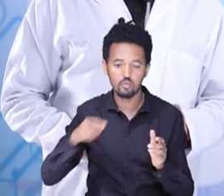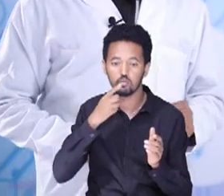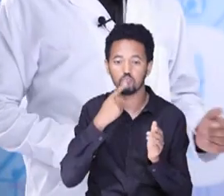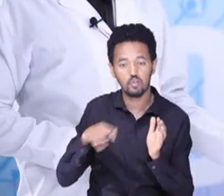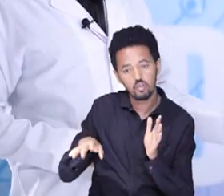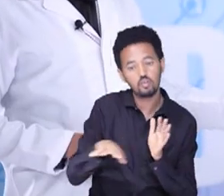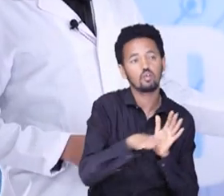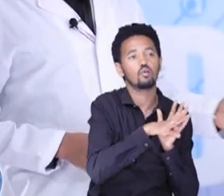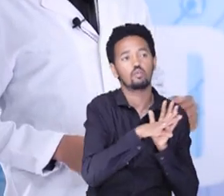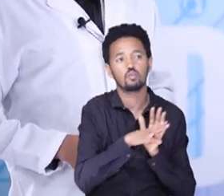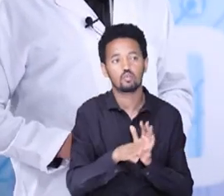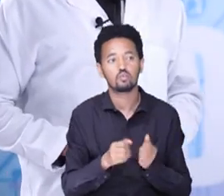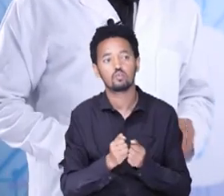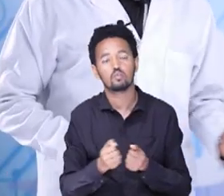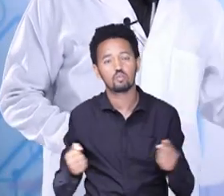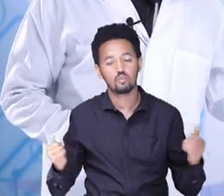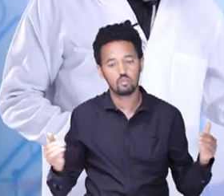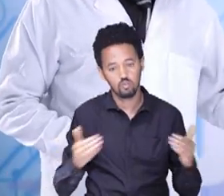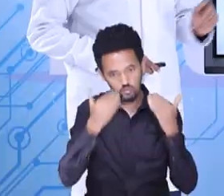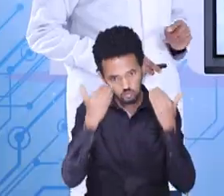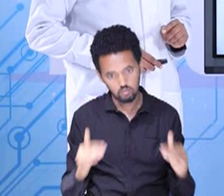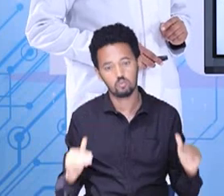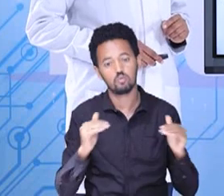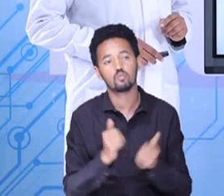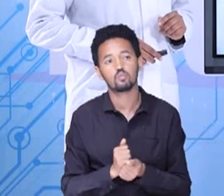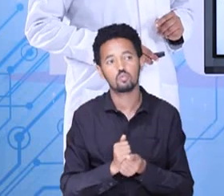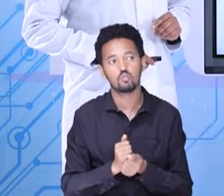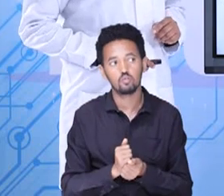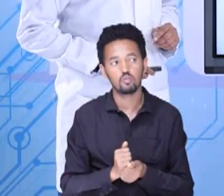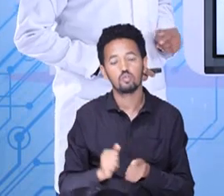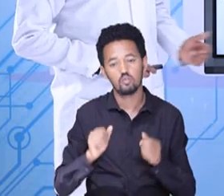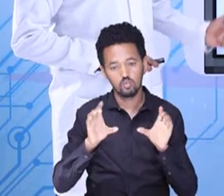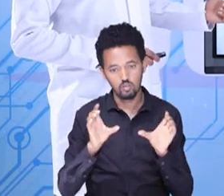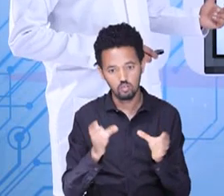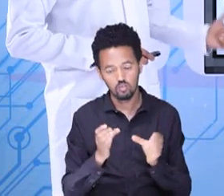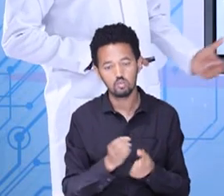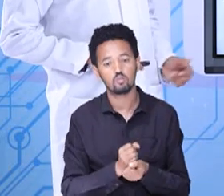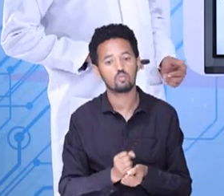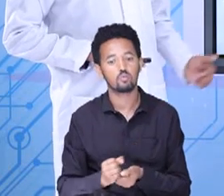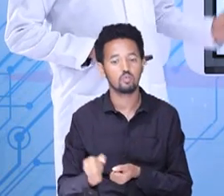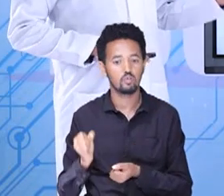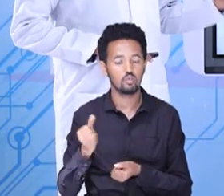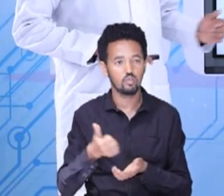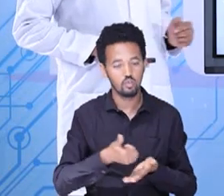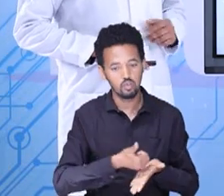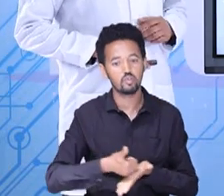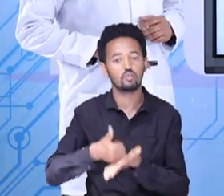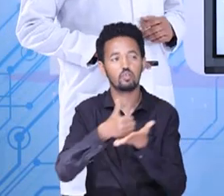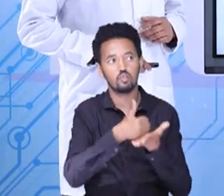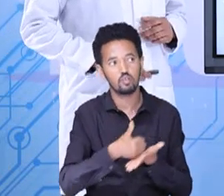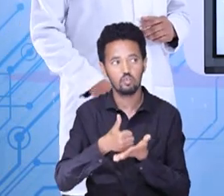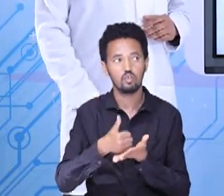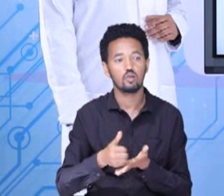strategic importance of the Red Sea and, in particular, the Radio Marine in Eritrea. Radio